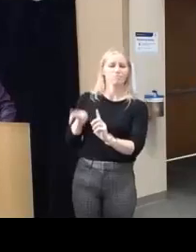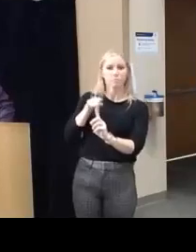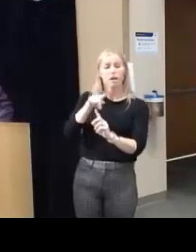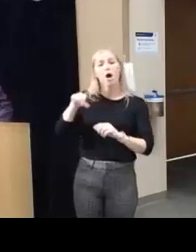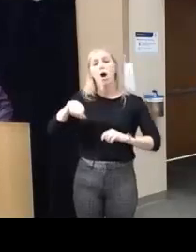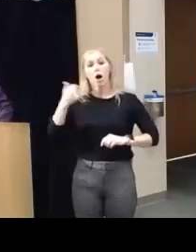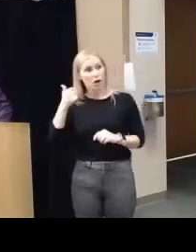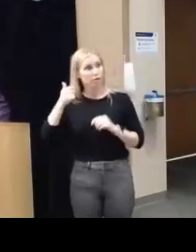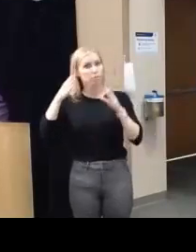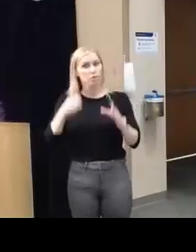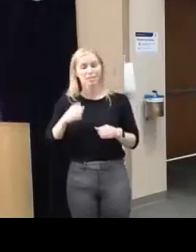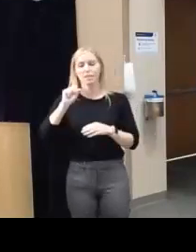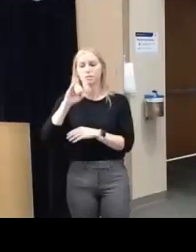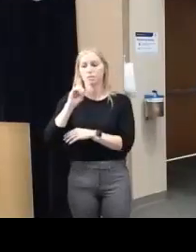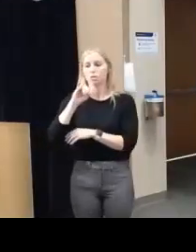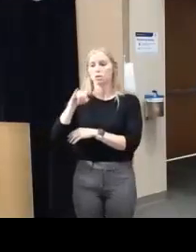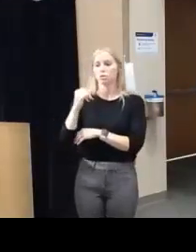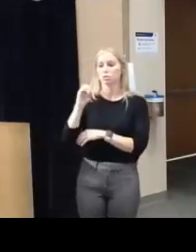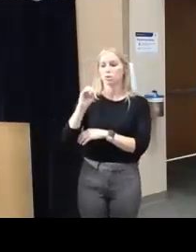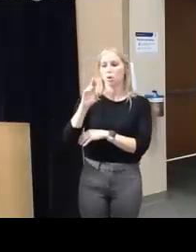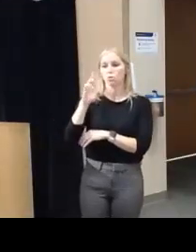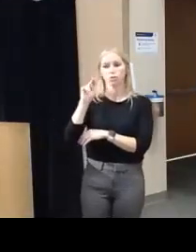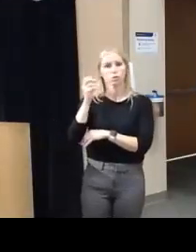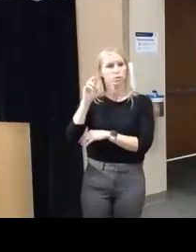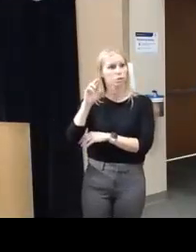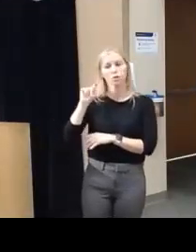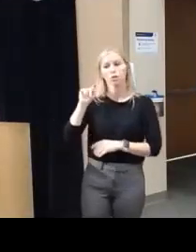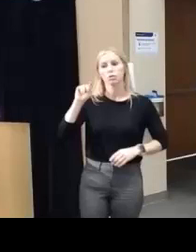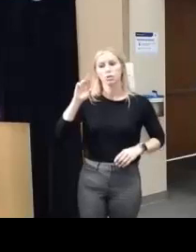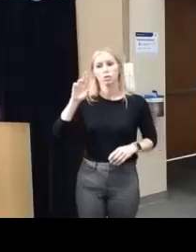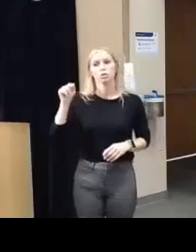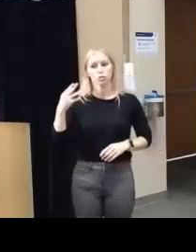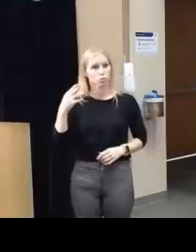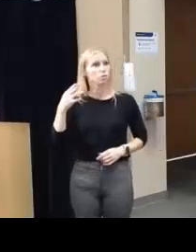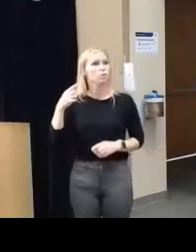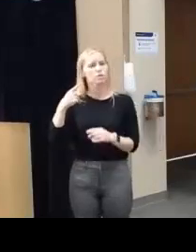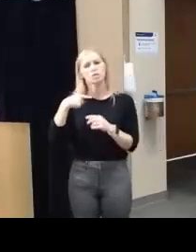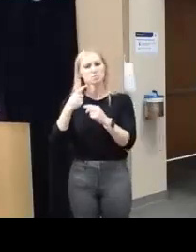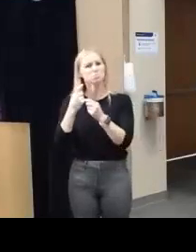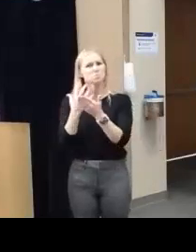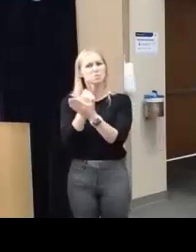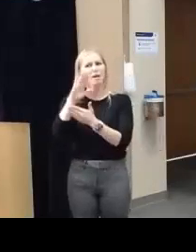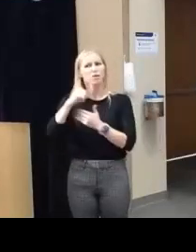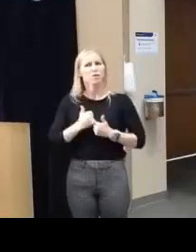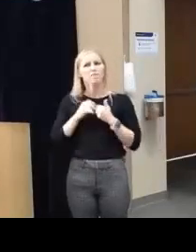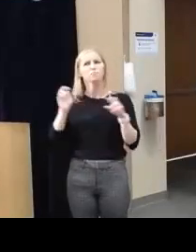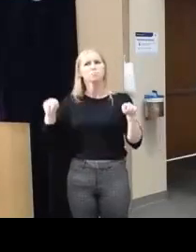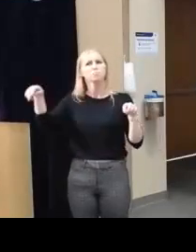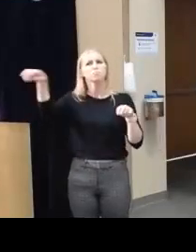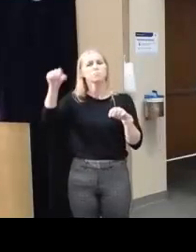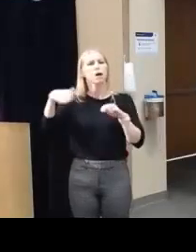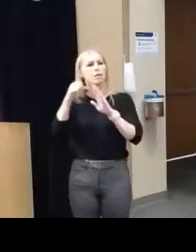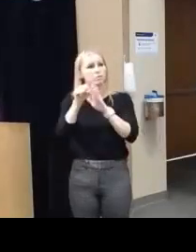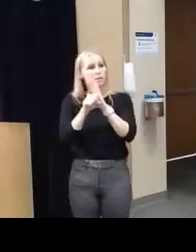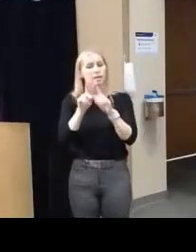is Sojourner Truth, who spent most of her life in other states, but she was born in New York State, about 100 miles north of